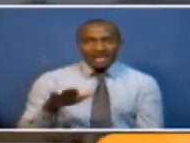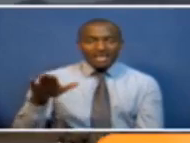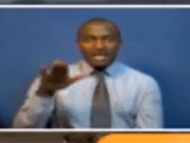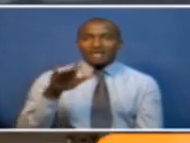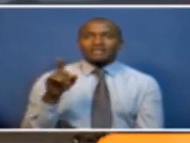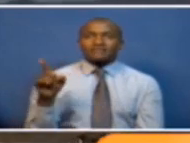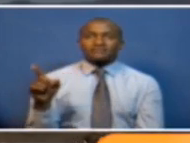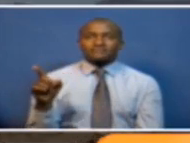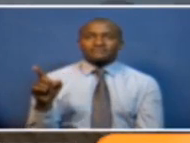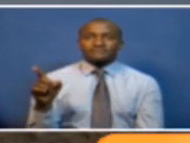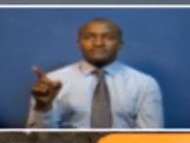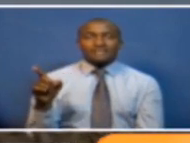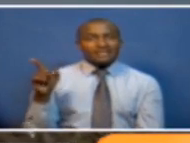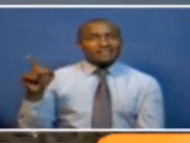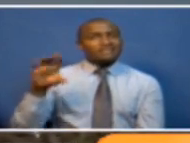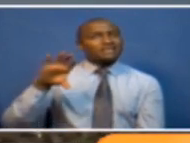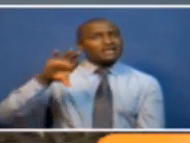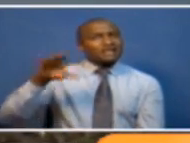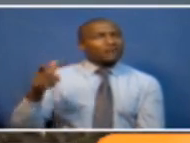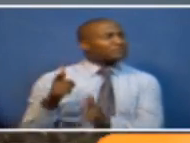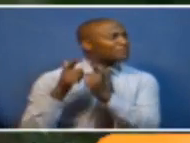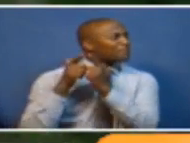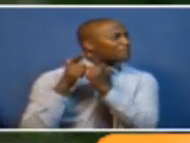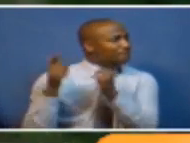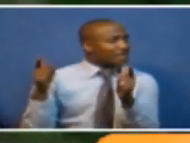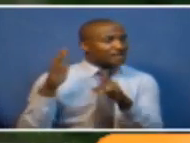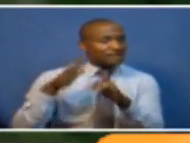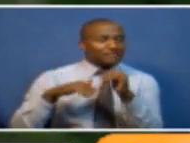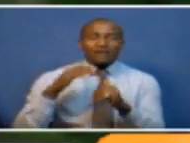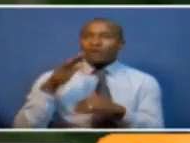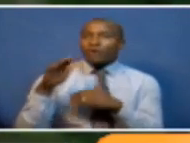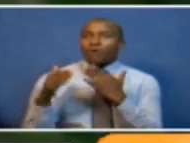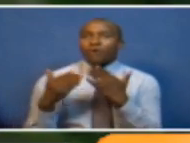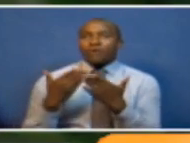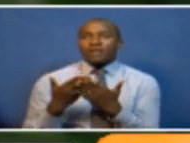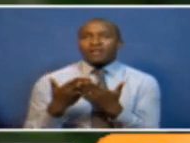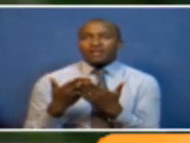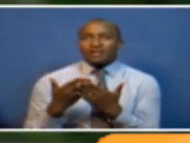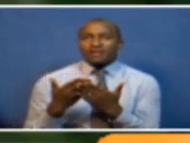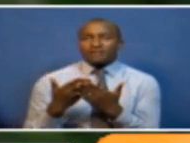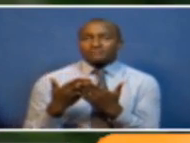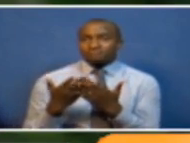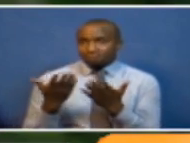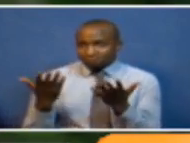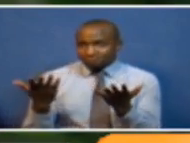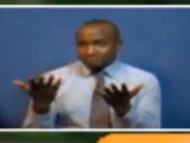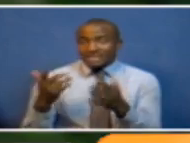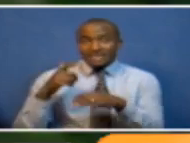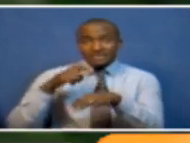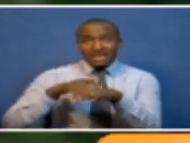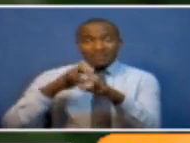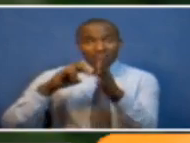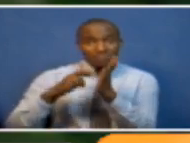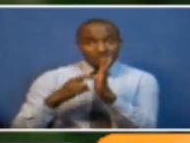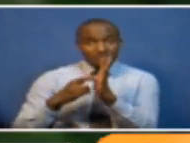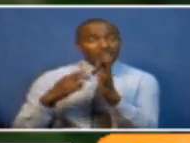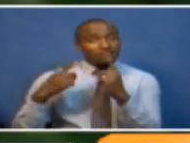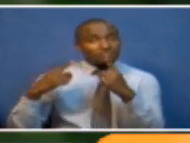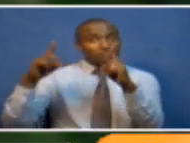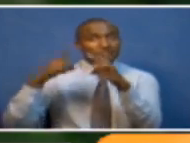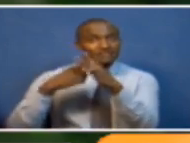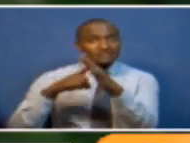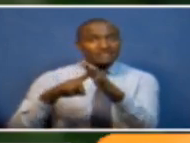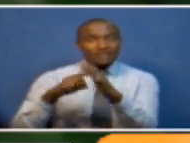mean, Marsabit County is the largest county in the country, a very remote part of this country. Once we are done with the project, working together